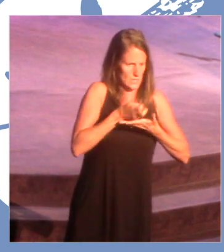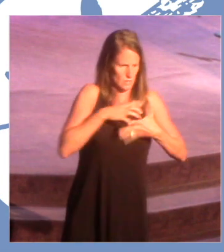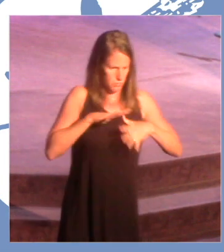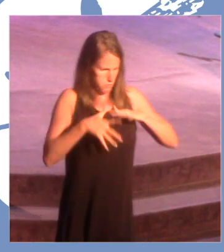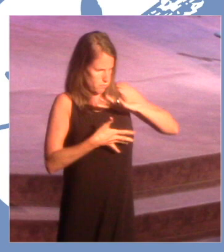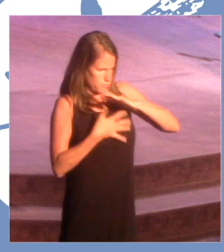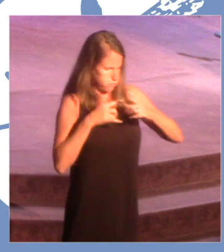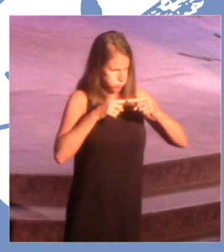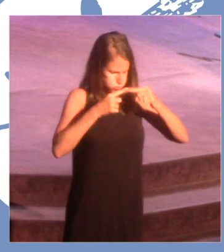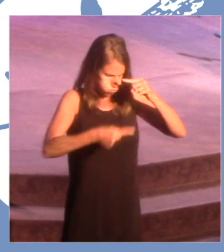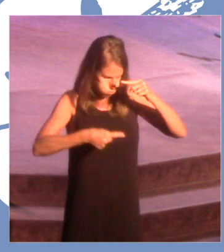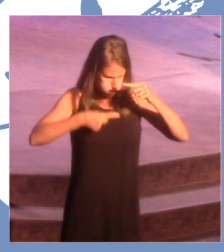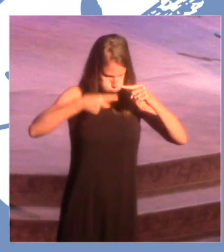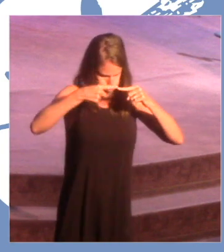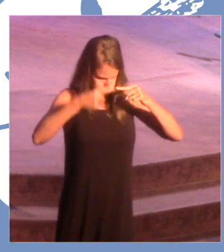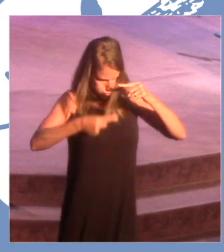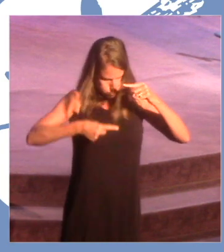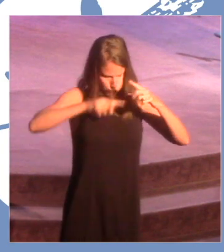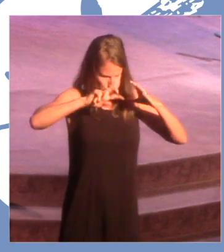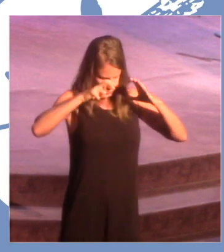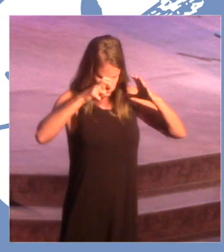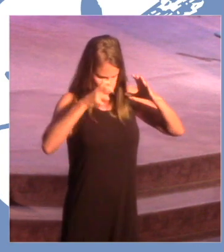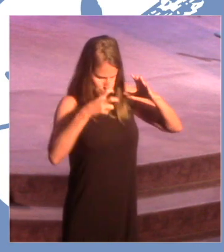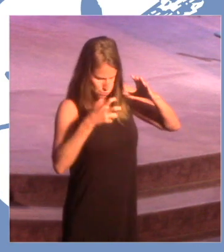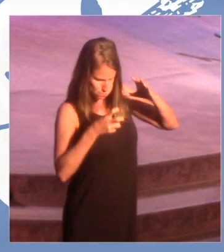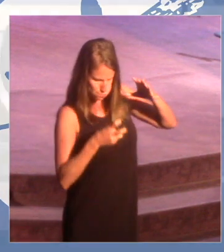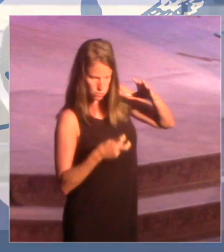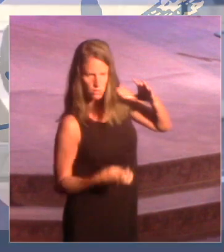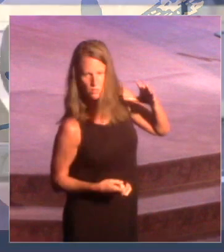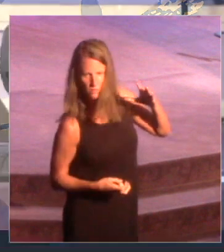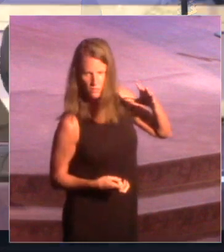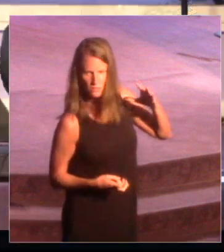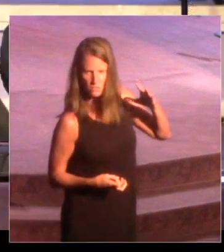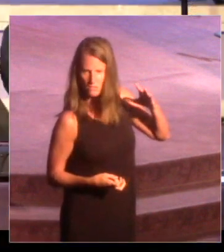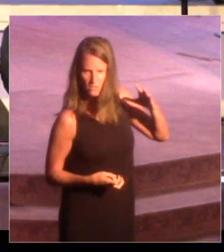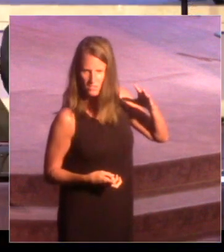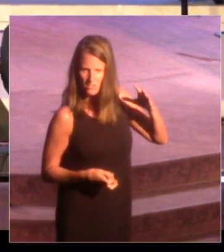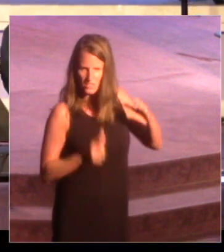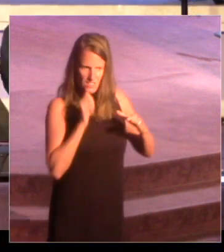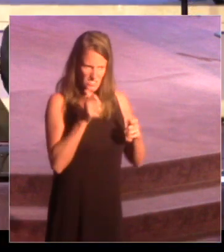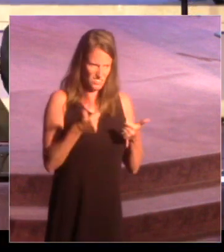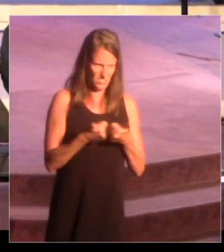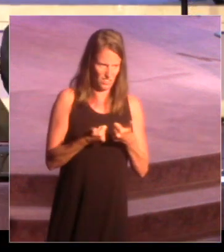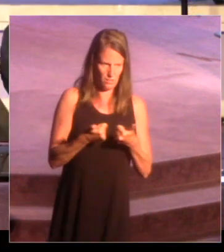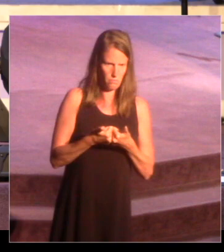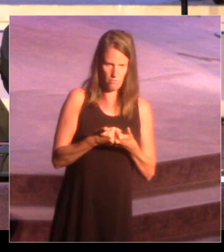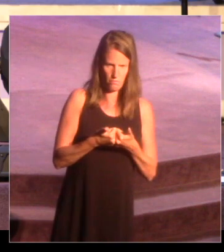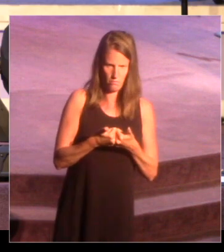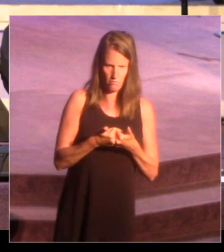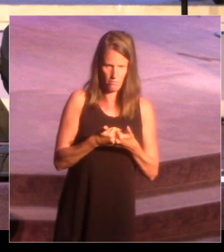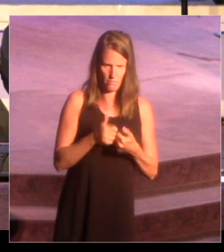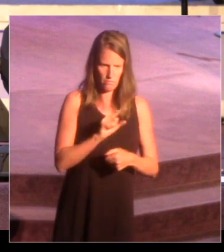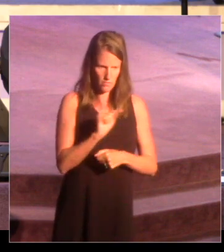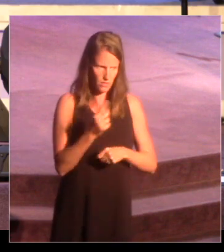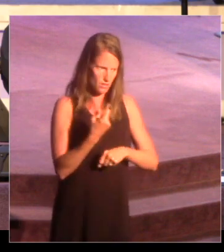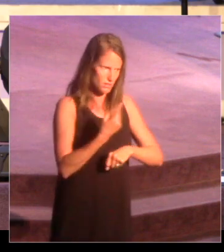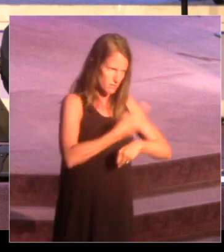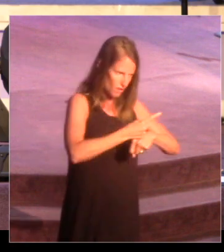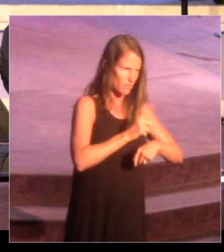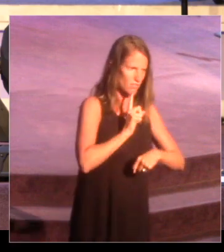cycle spirals out of control. Guys, this is not a game. The days are